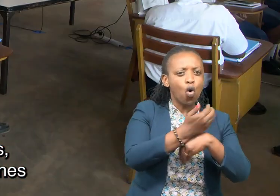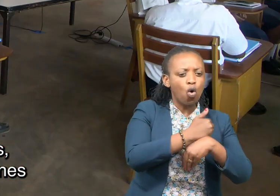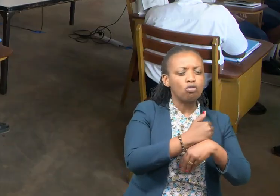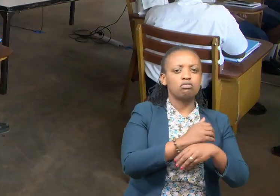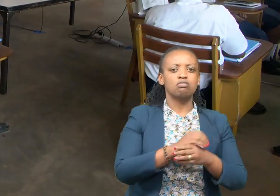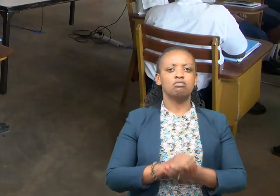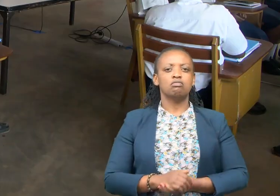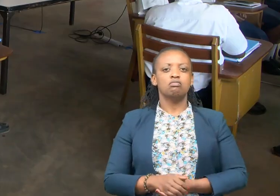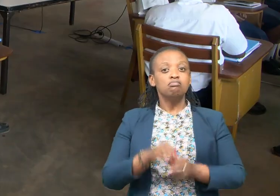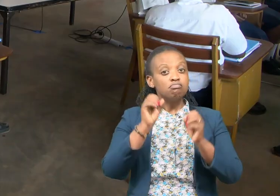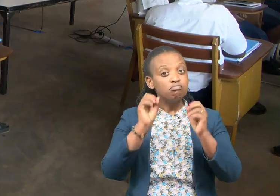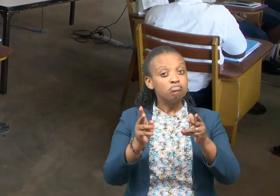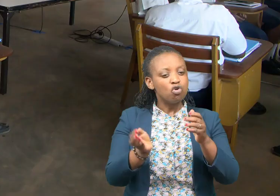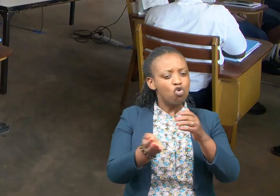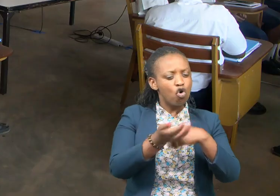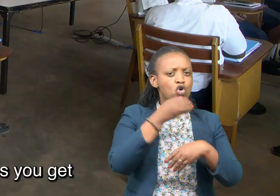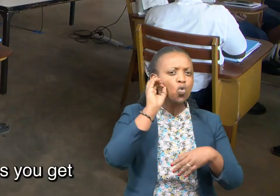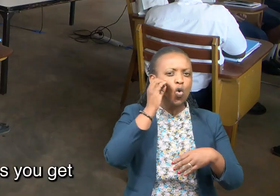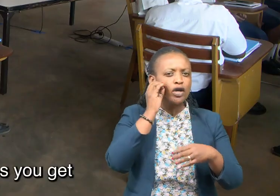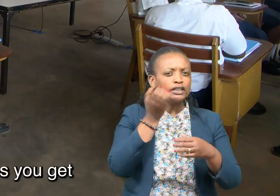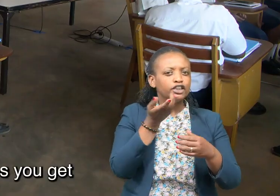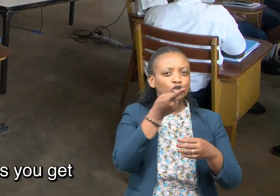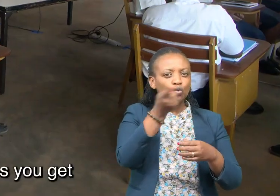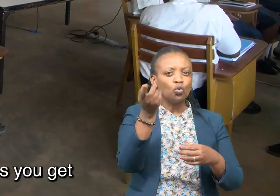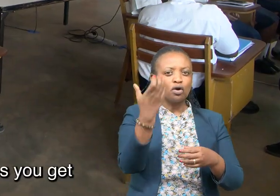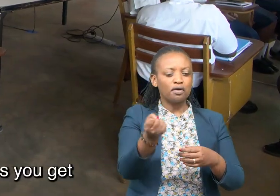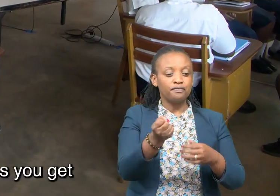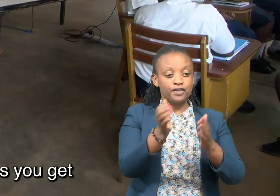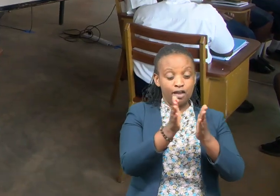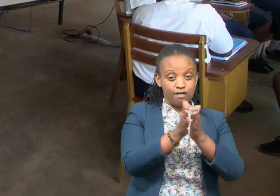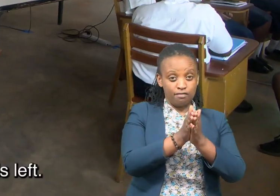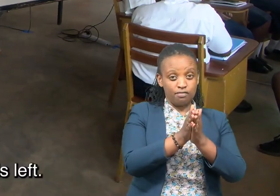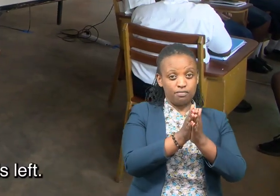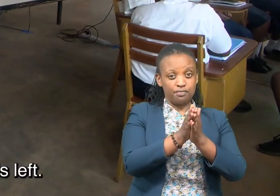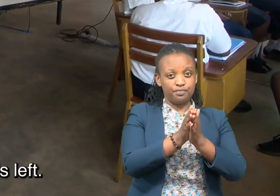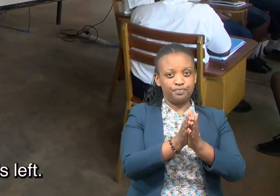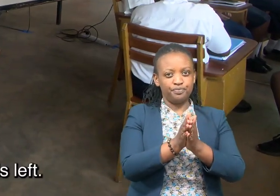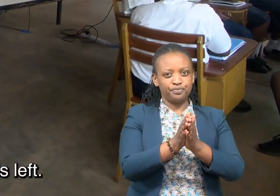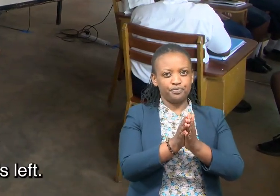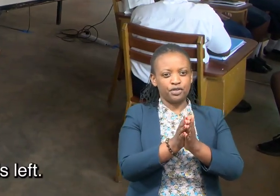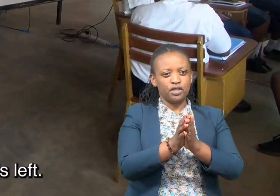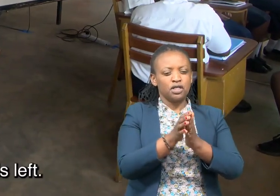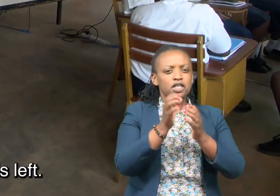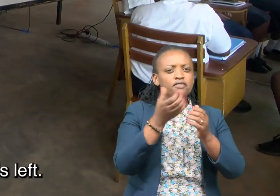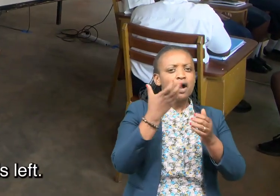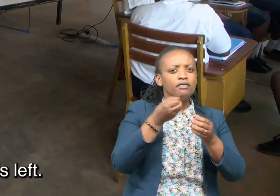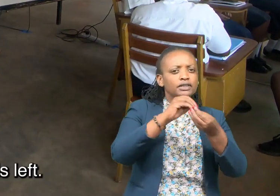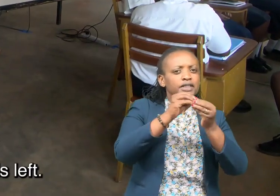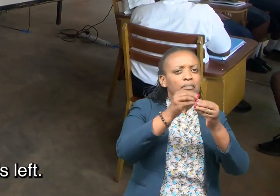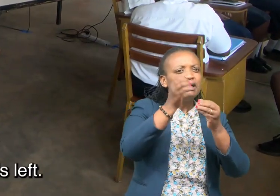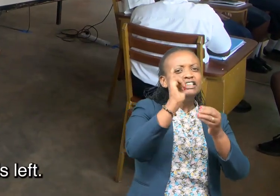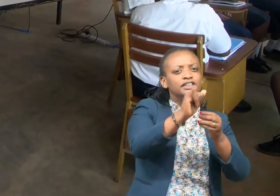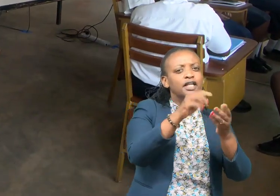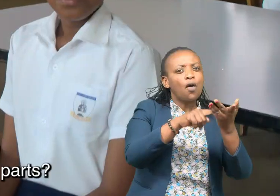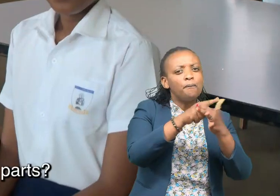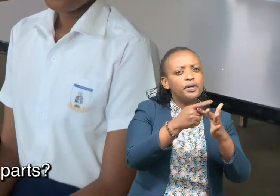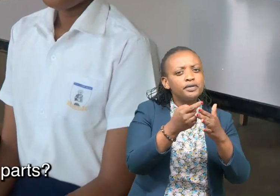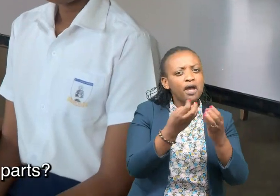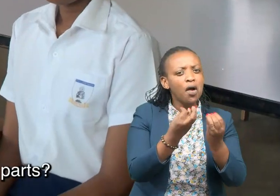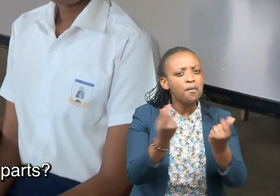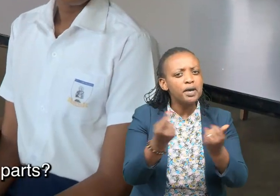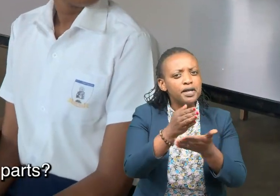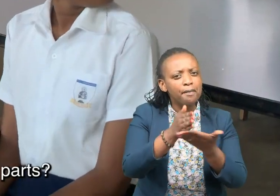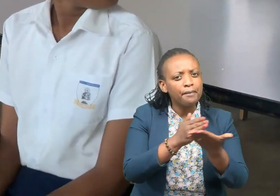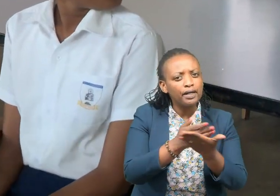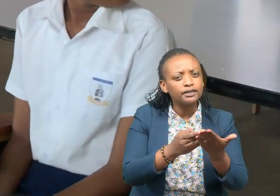whole ones, okay? How many whole oranges you get and the fraction that is left. So we